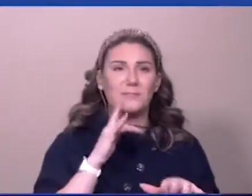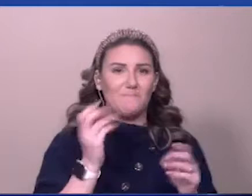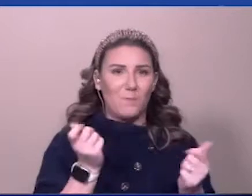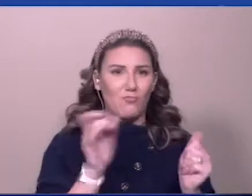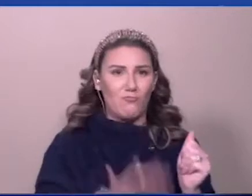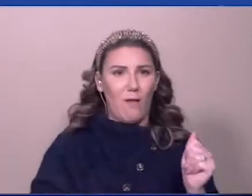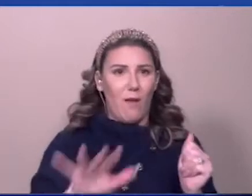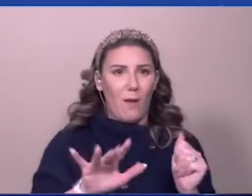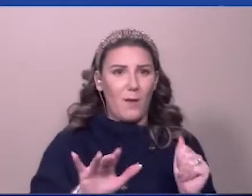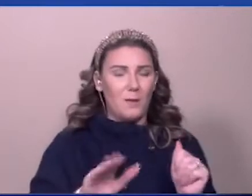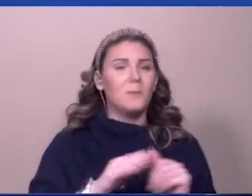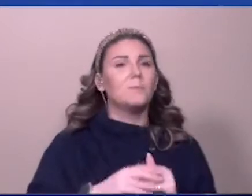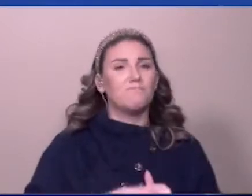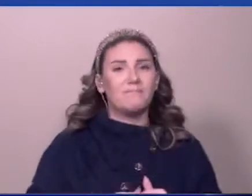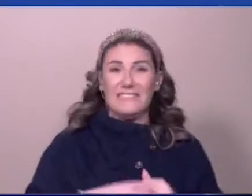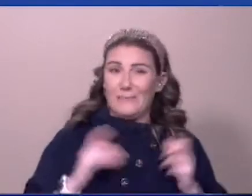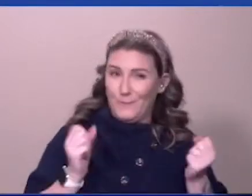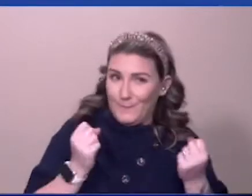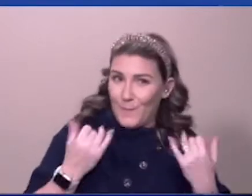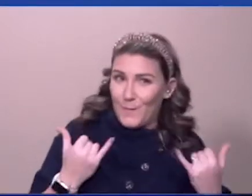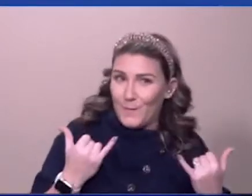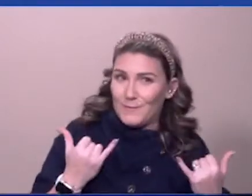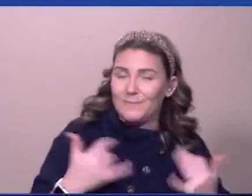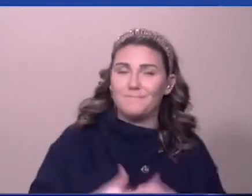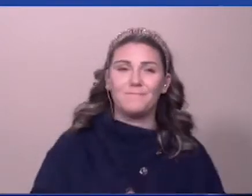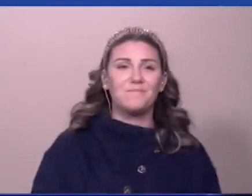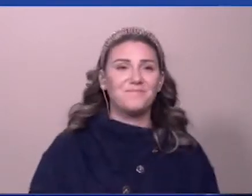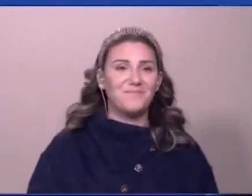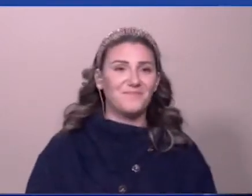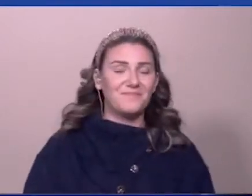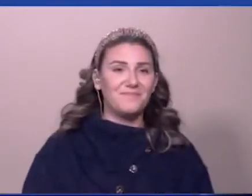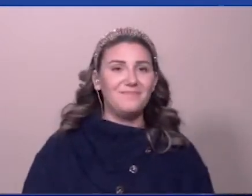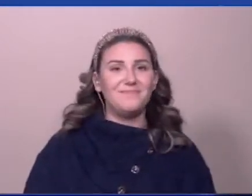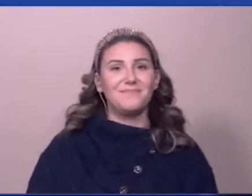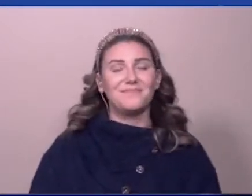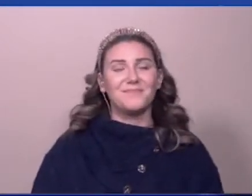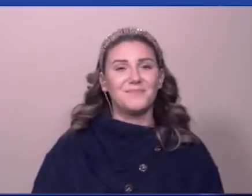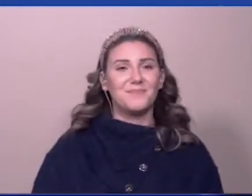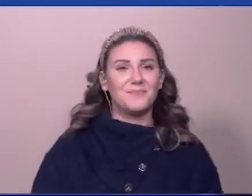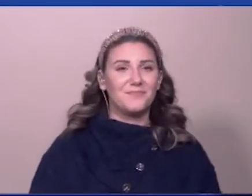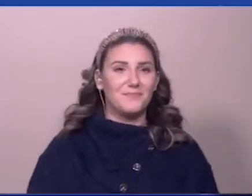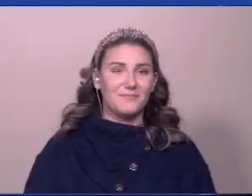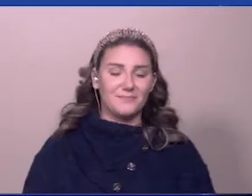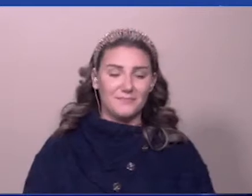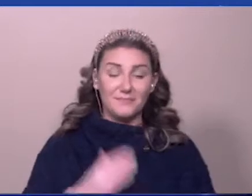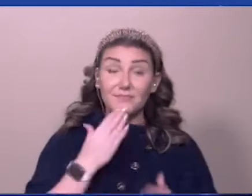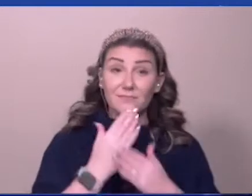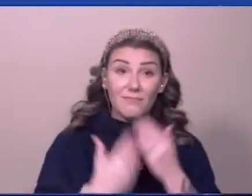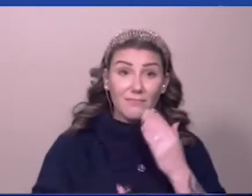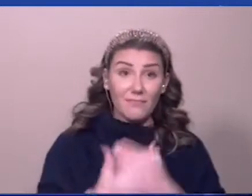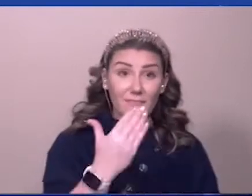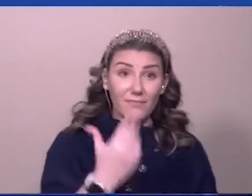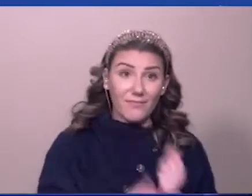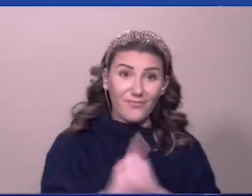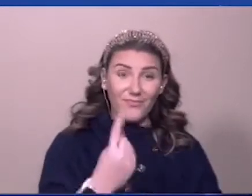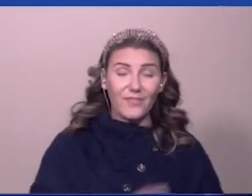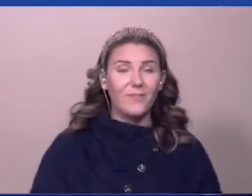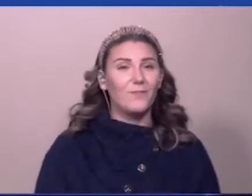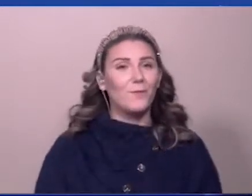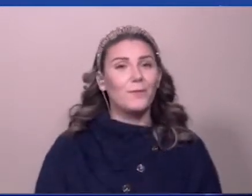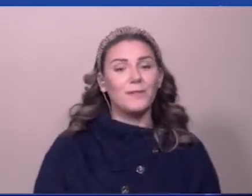a pretty cold day today here in Wichita. So good morning, everybody. And